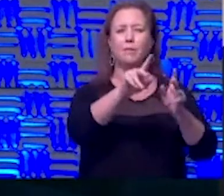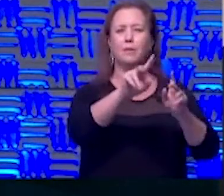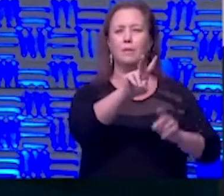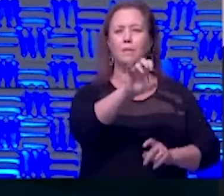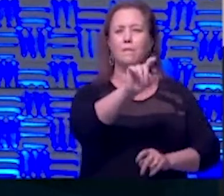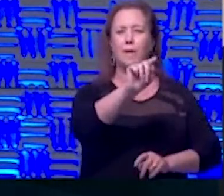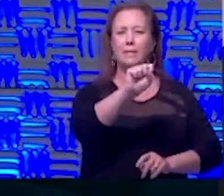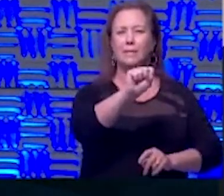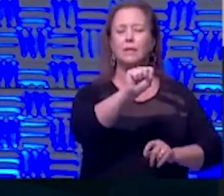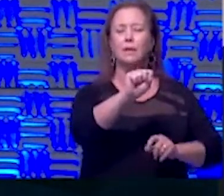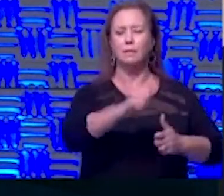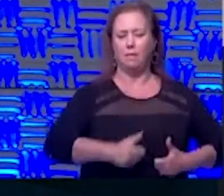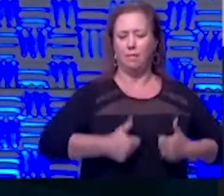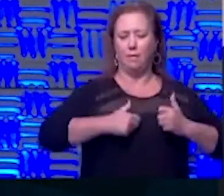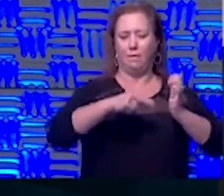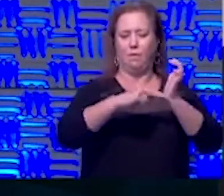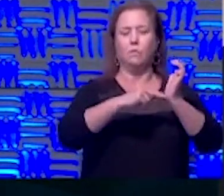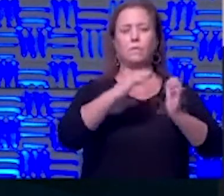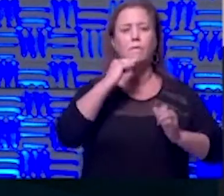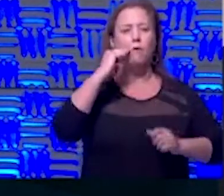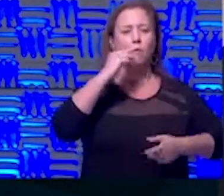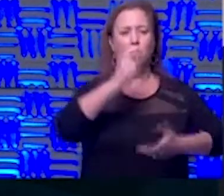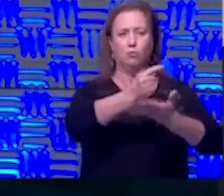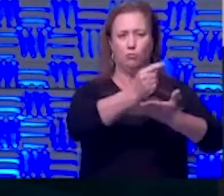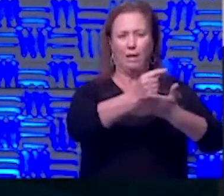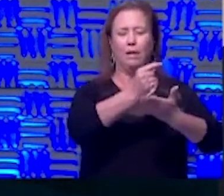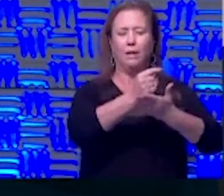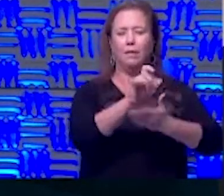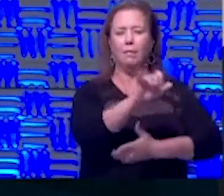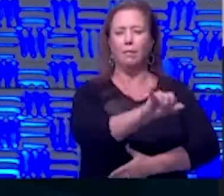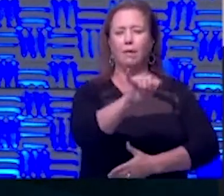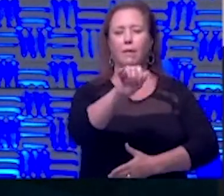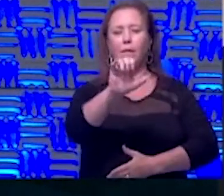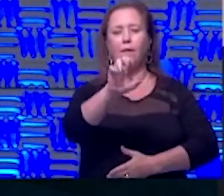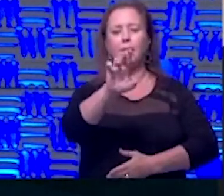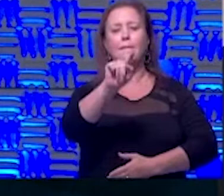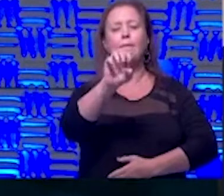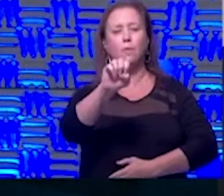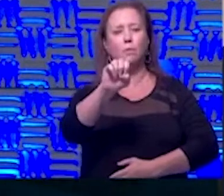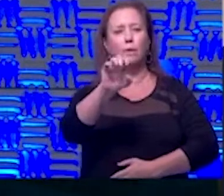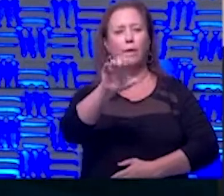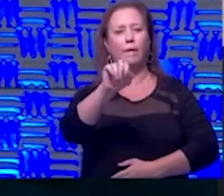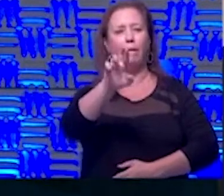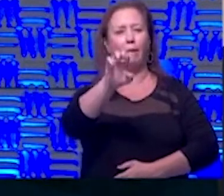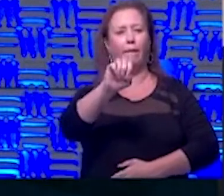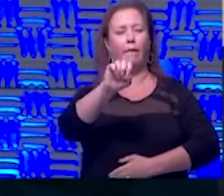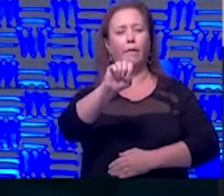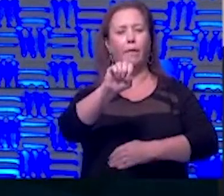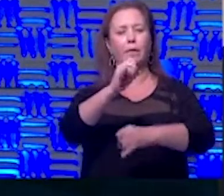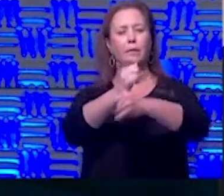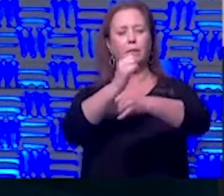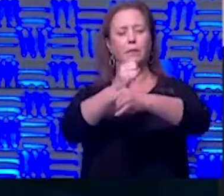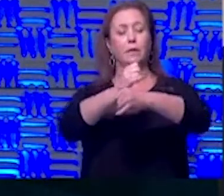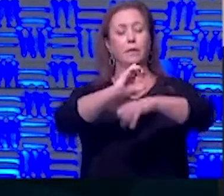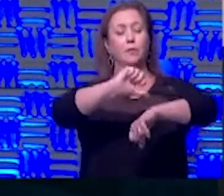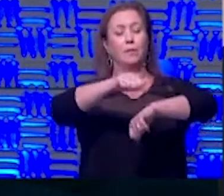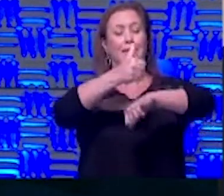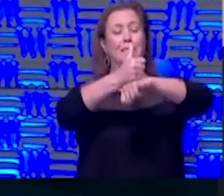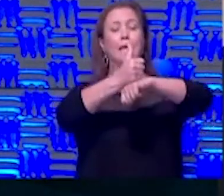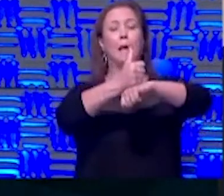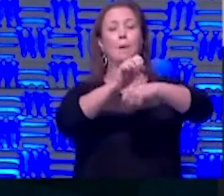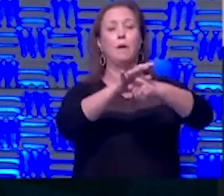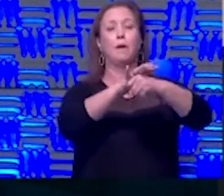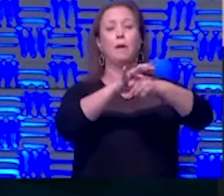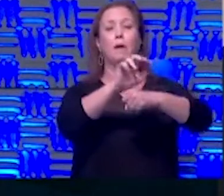in nursing homes, treating them like an acute care institution, in designing COVID-free neighborhoods